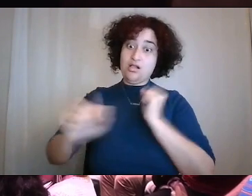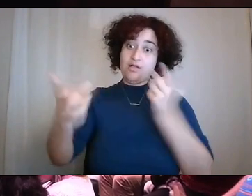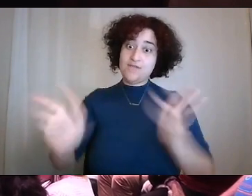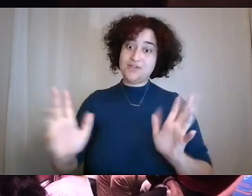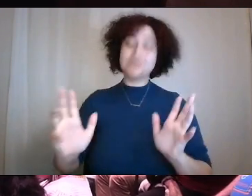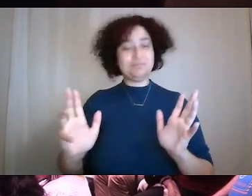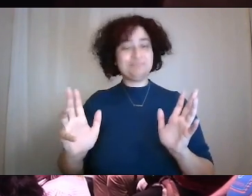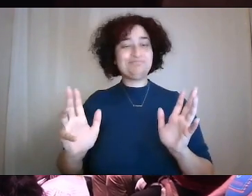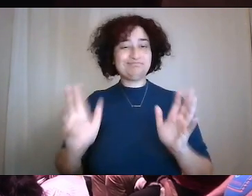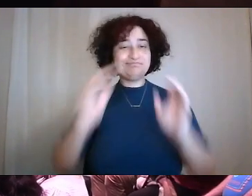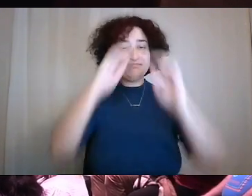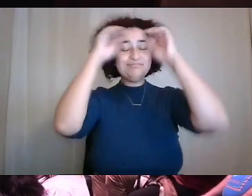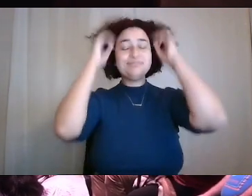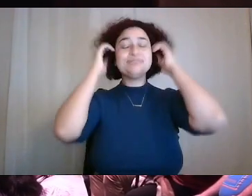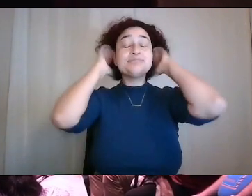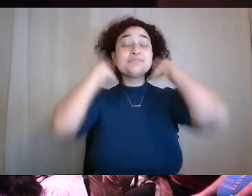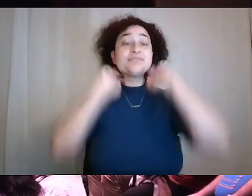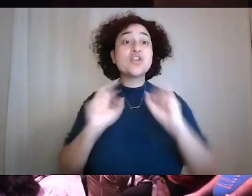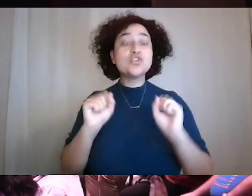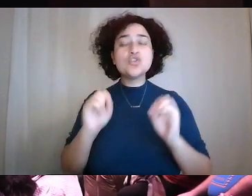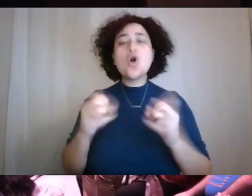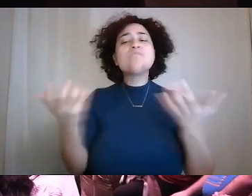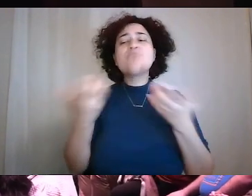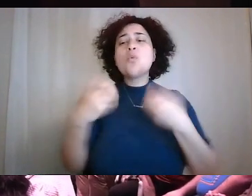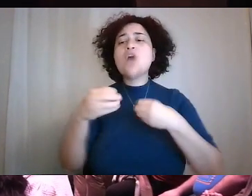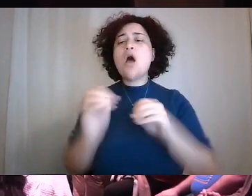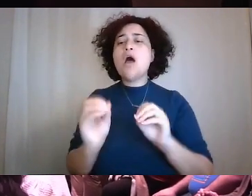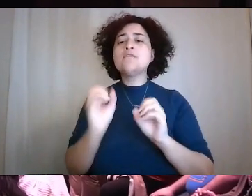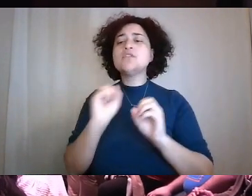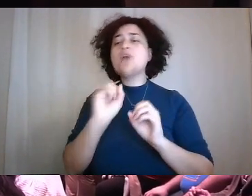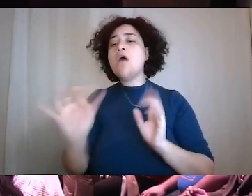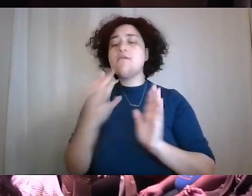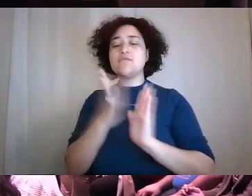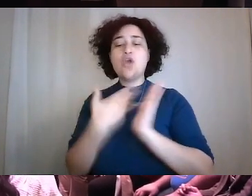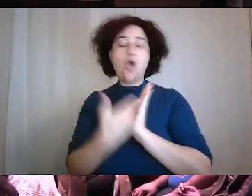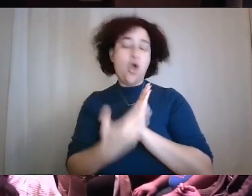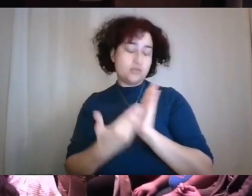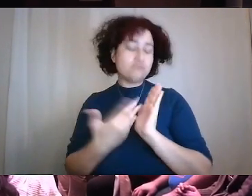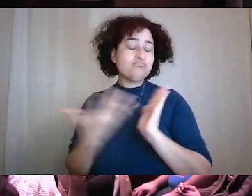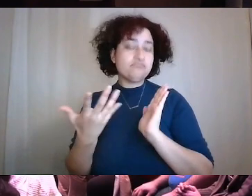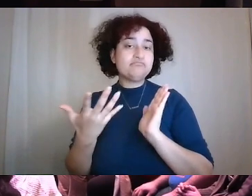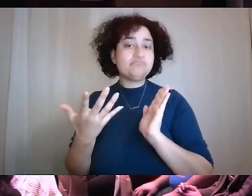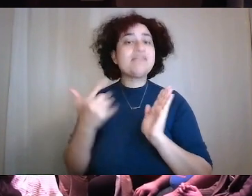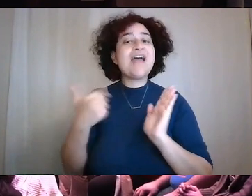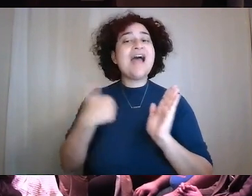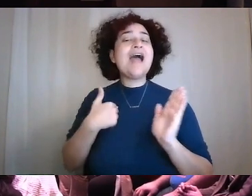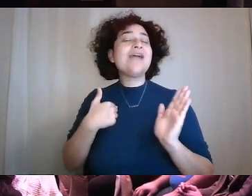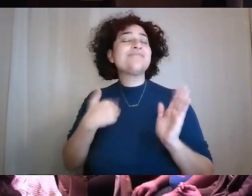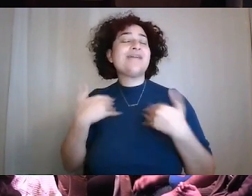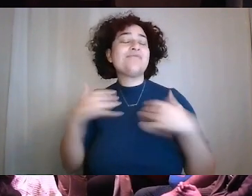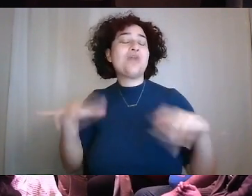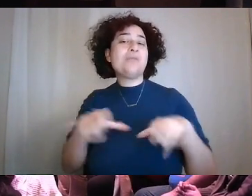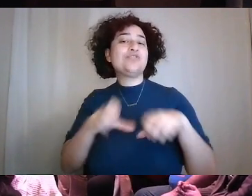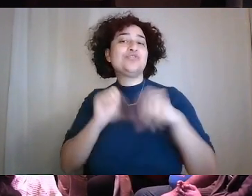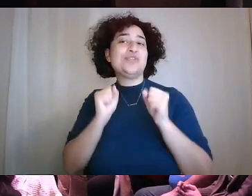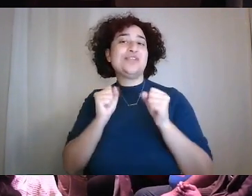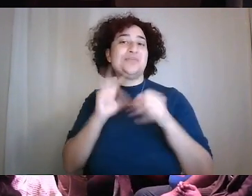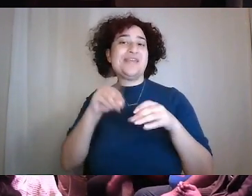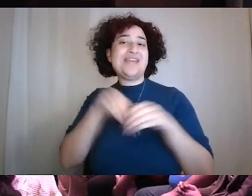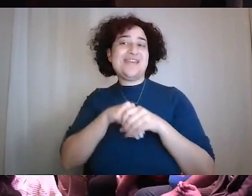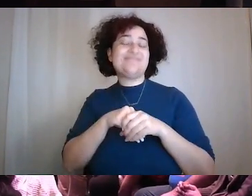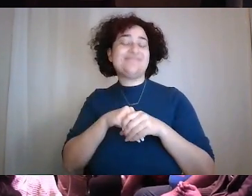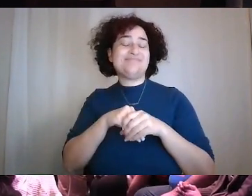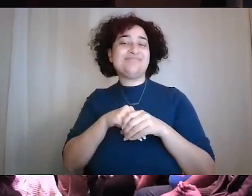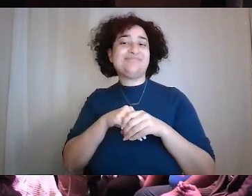so the Office of the Arts that I have the privilege of being in an interim position with encompasses ArtsEmerson. It encompasses